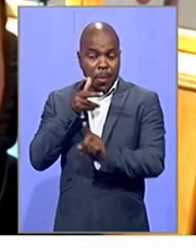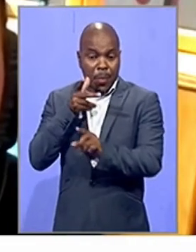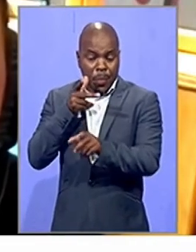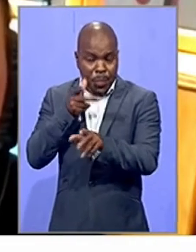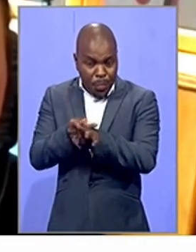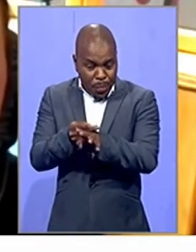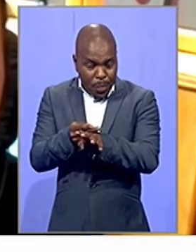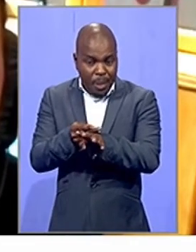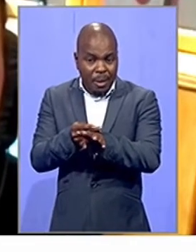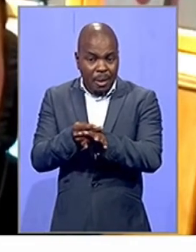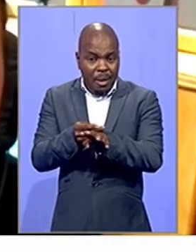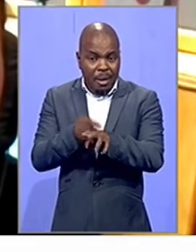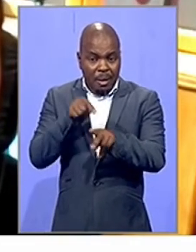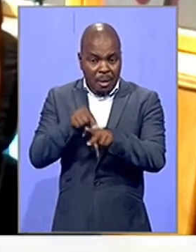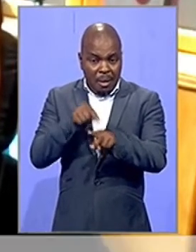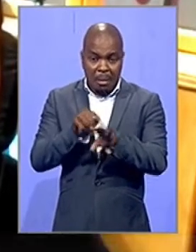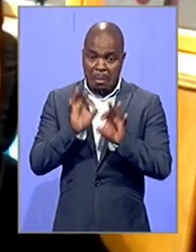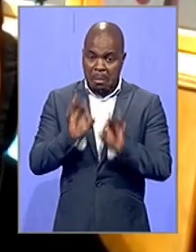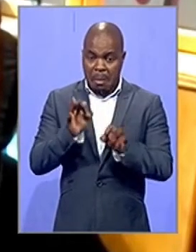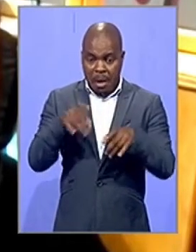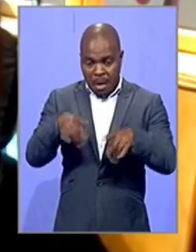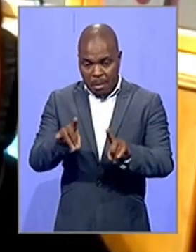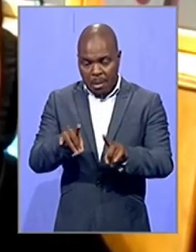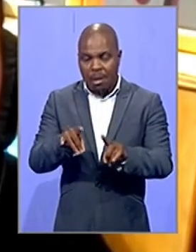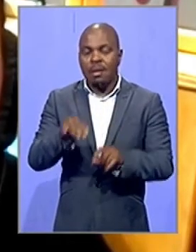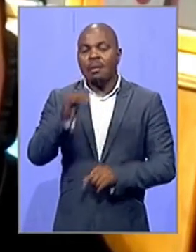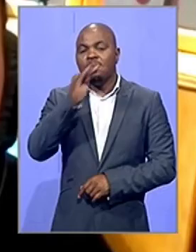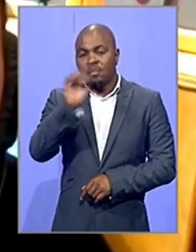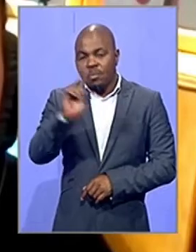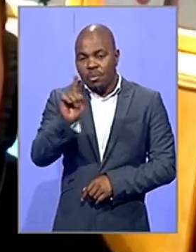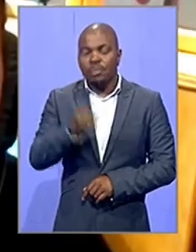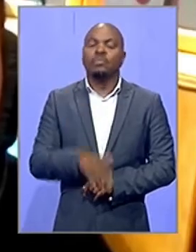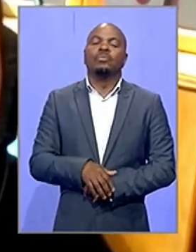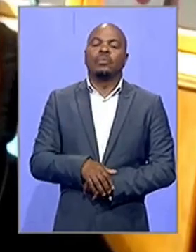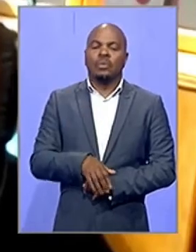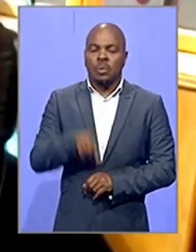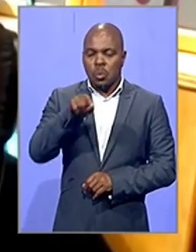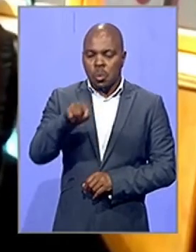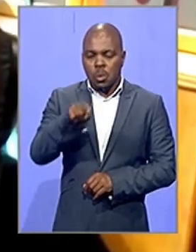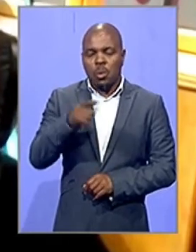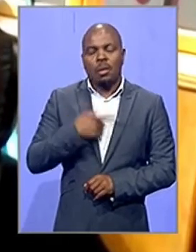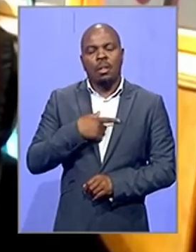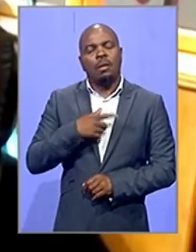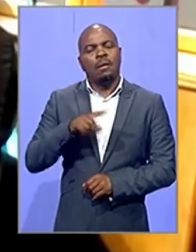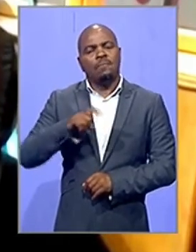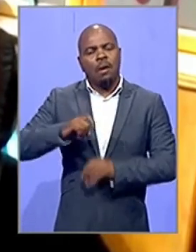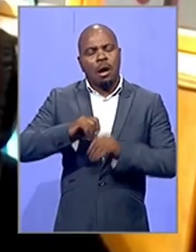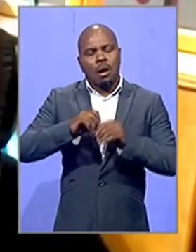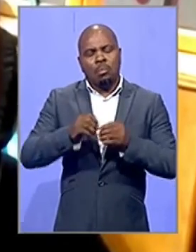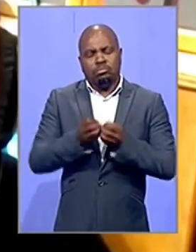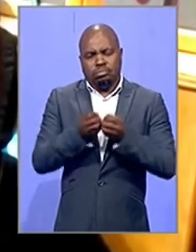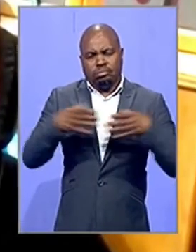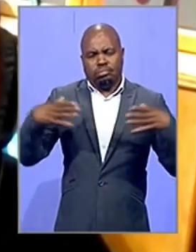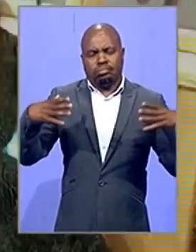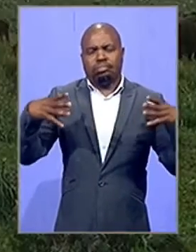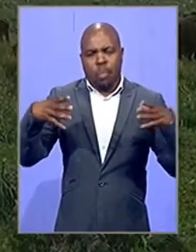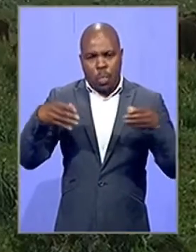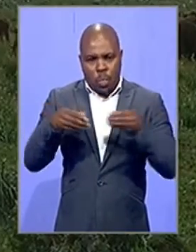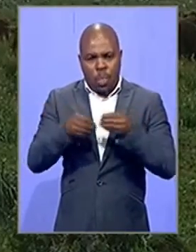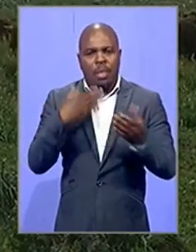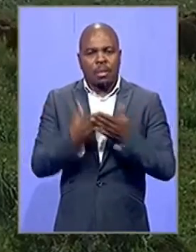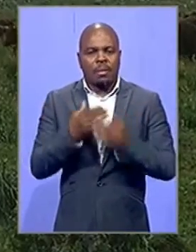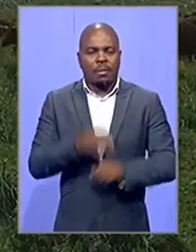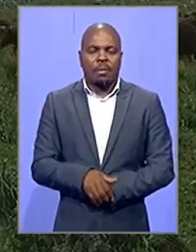is administered, it does lessen the viral load that the animal is going through.